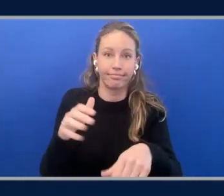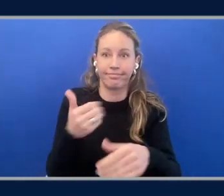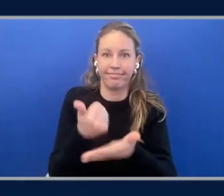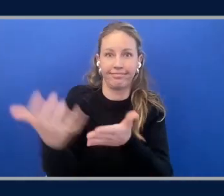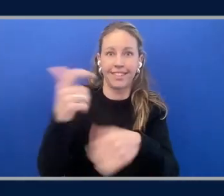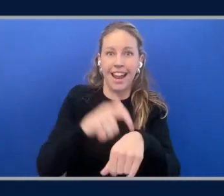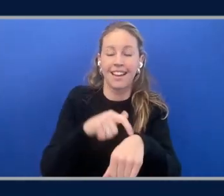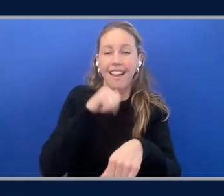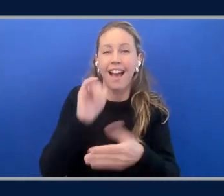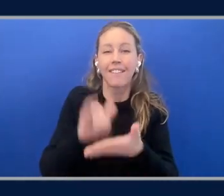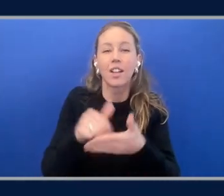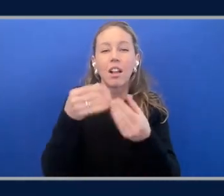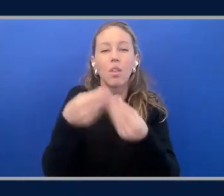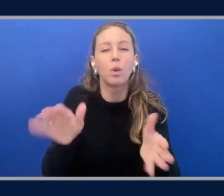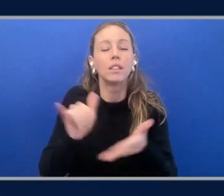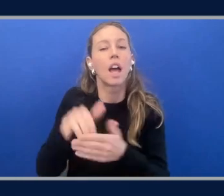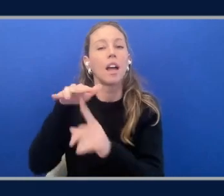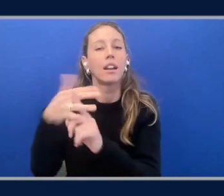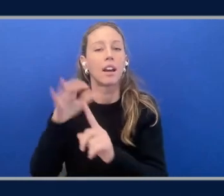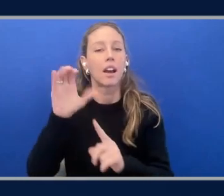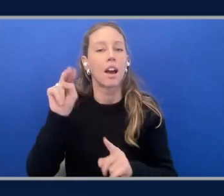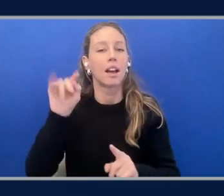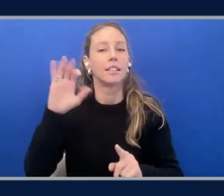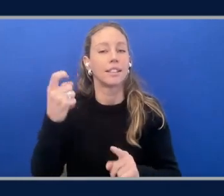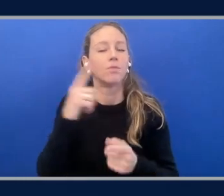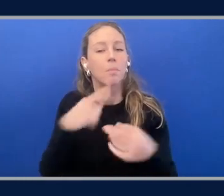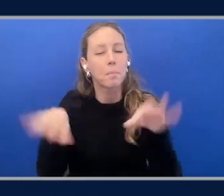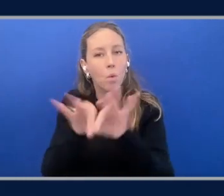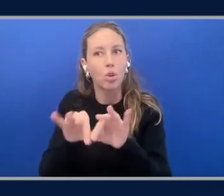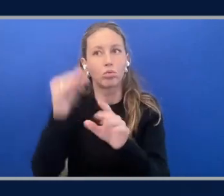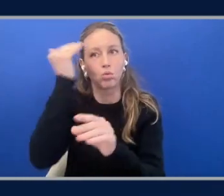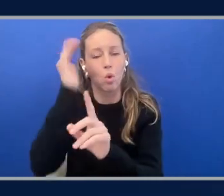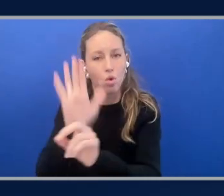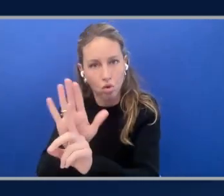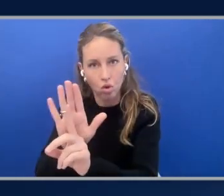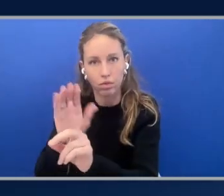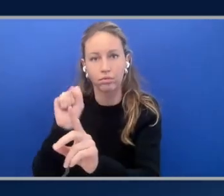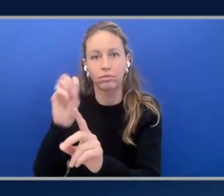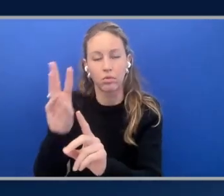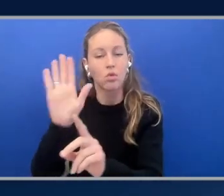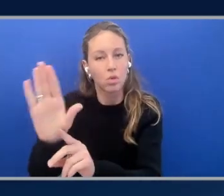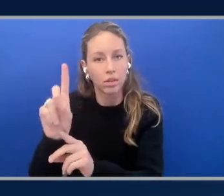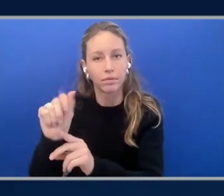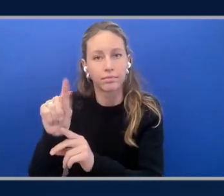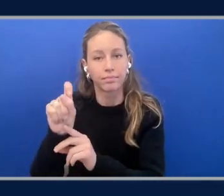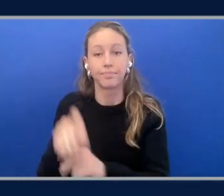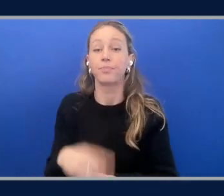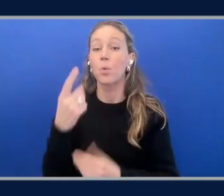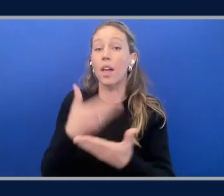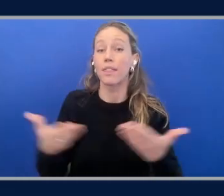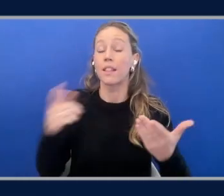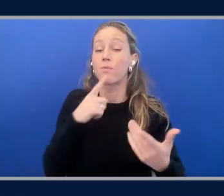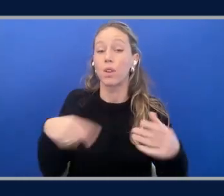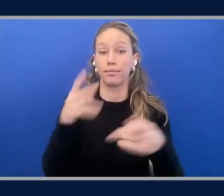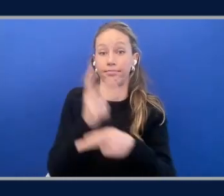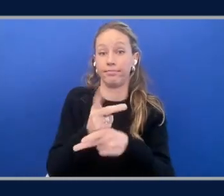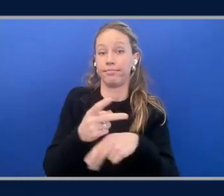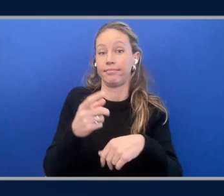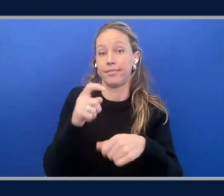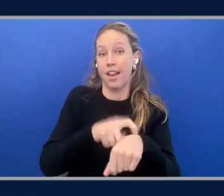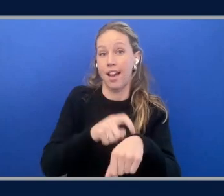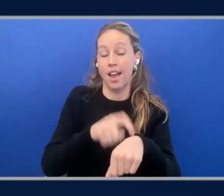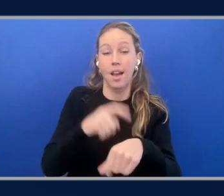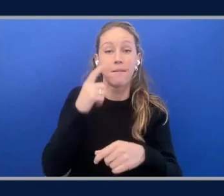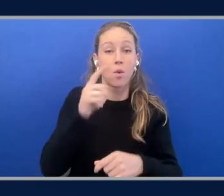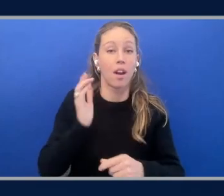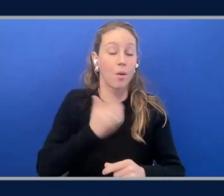to lose that context. That's huge. Yeah, when I think about one of the things that saves time for customers and for software engineering, it's